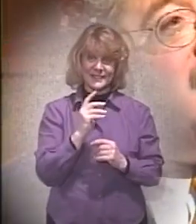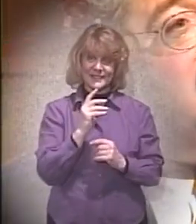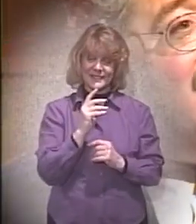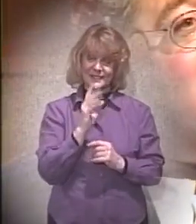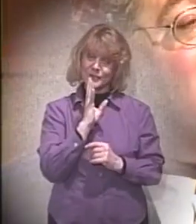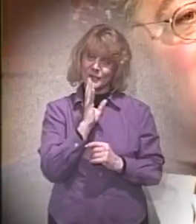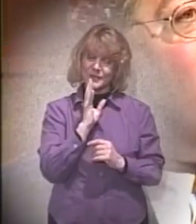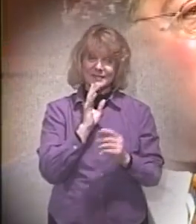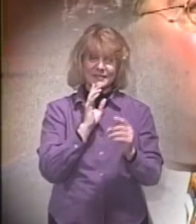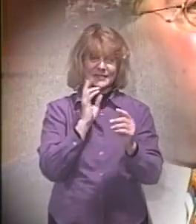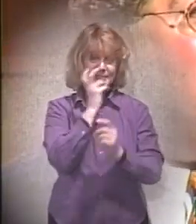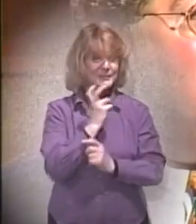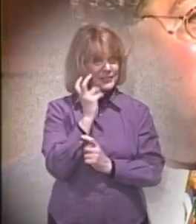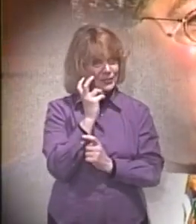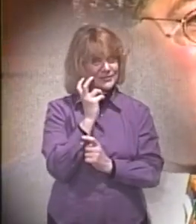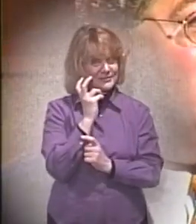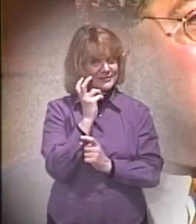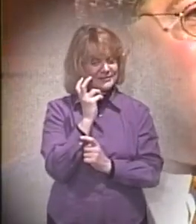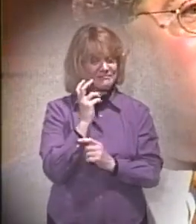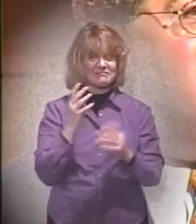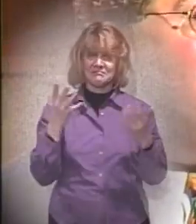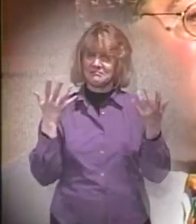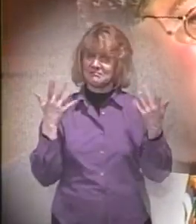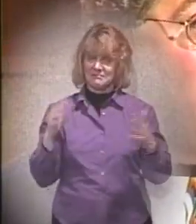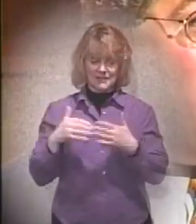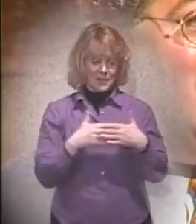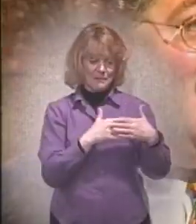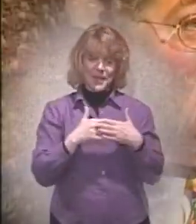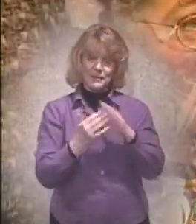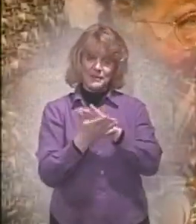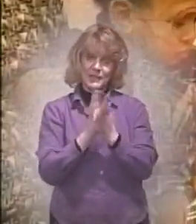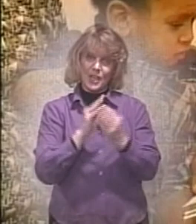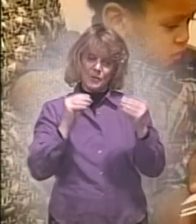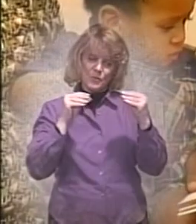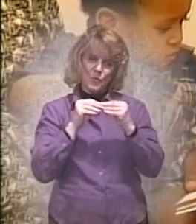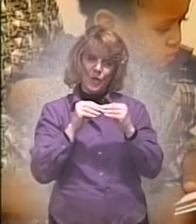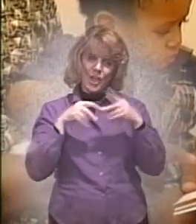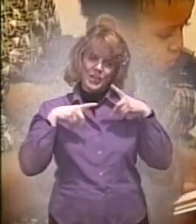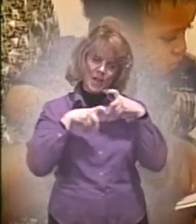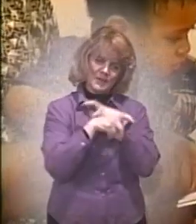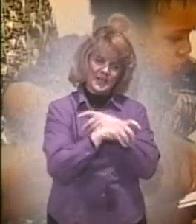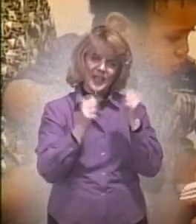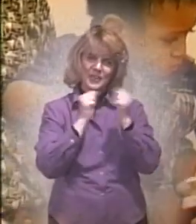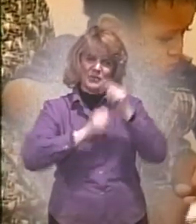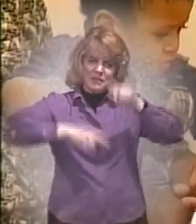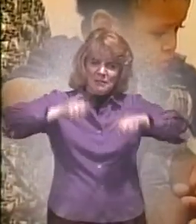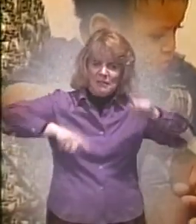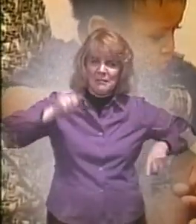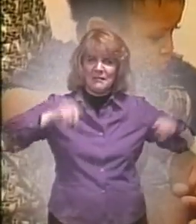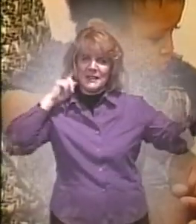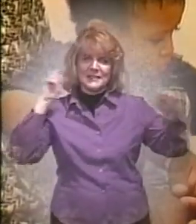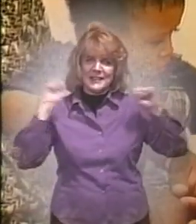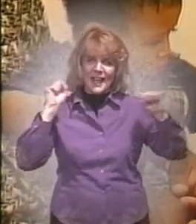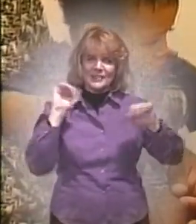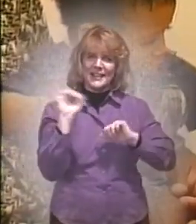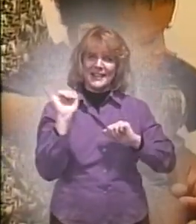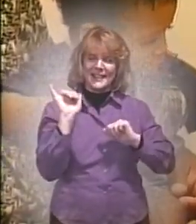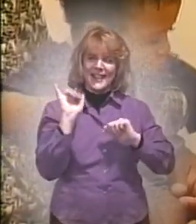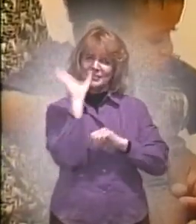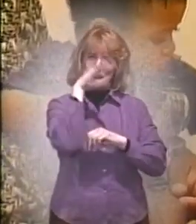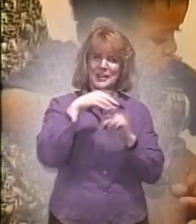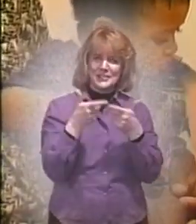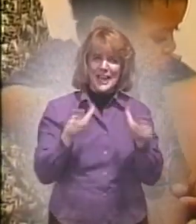After this, babies begin making more complicated sounds, what sounds like a foreign language, and they're usually a little older by then. Even at this time, babies